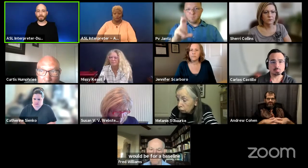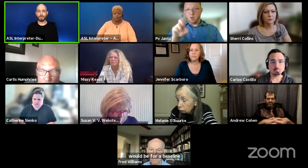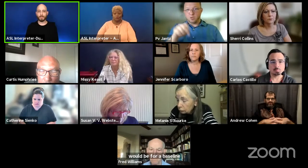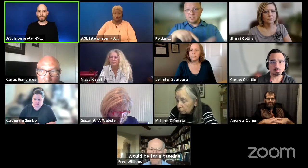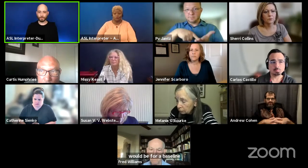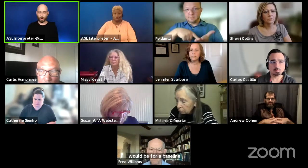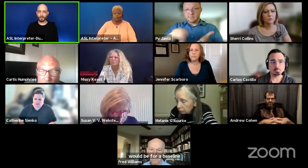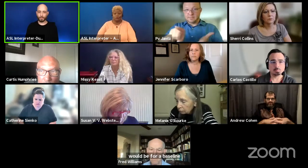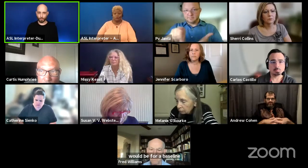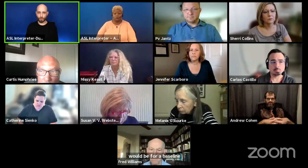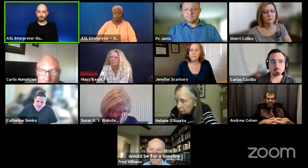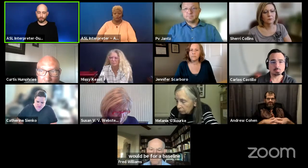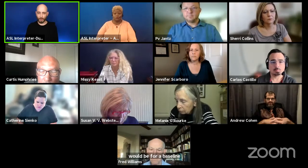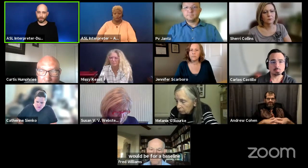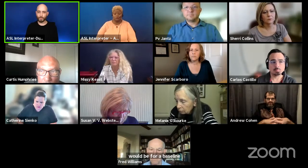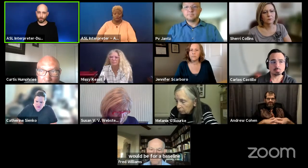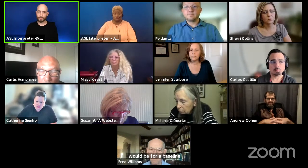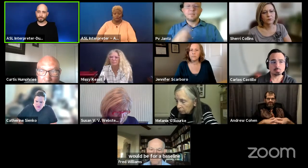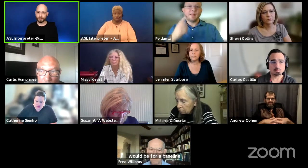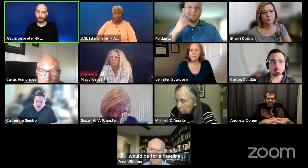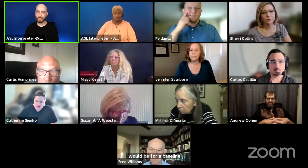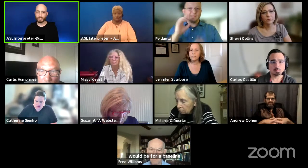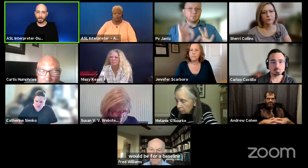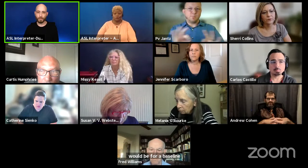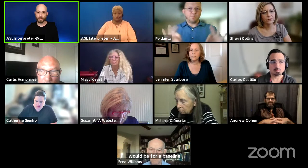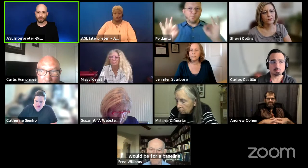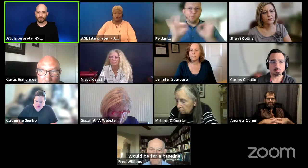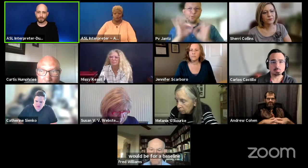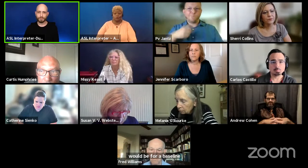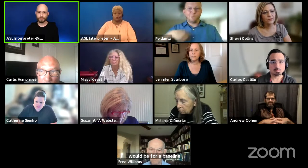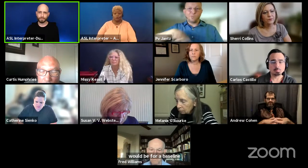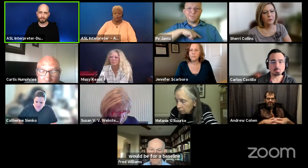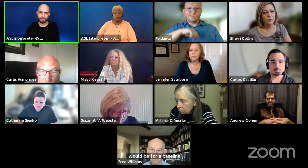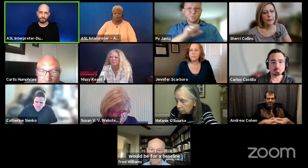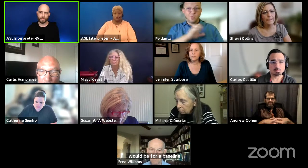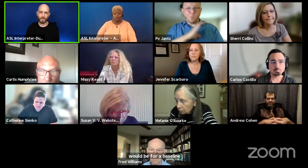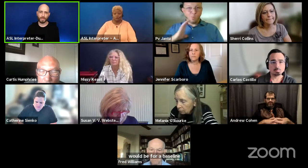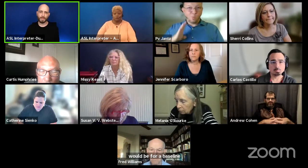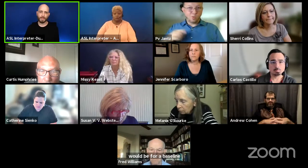bonus that was already approved by the board, that one-time bonus.